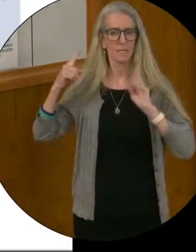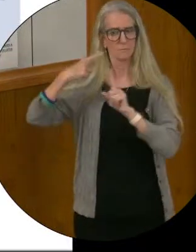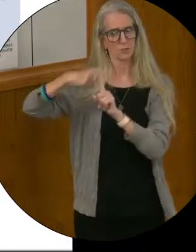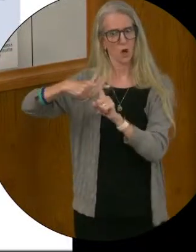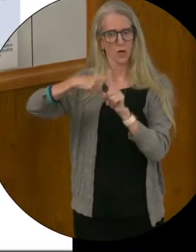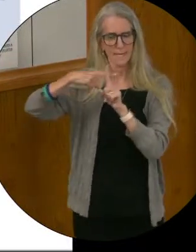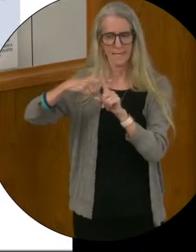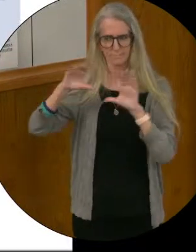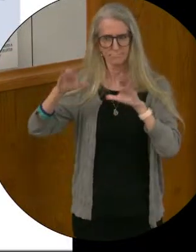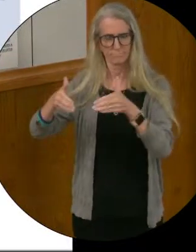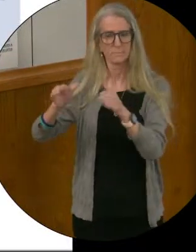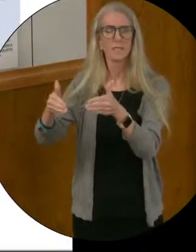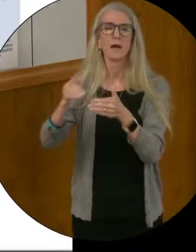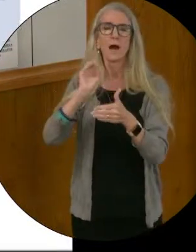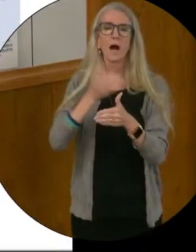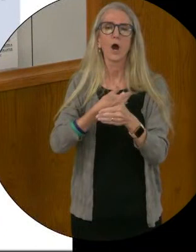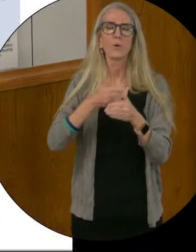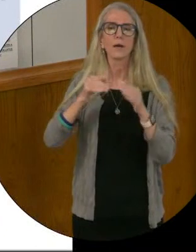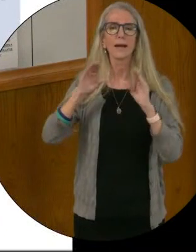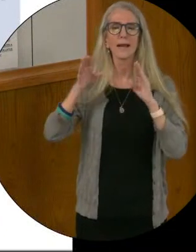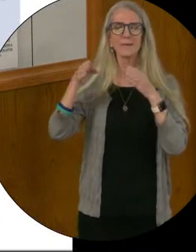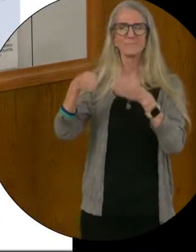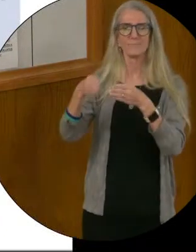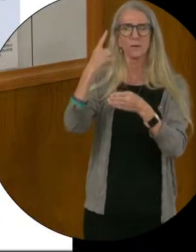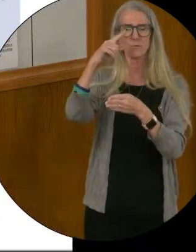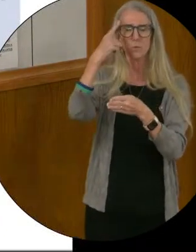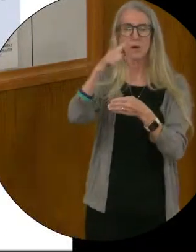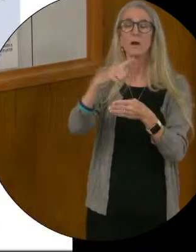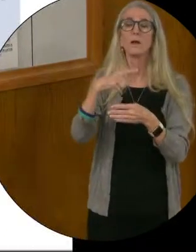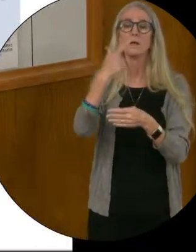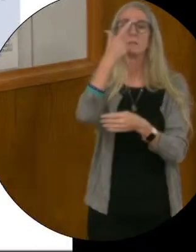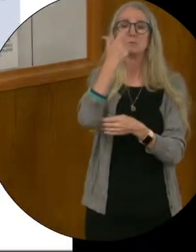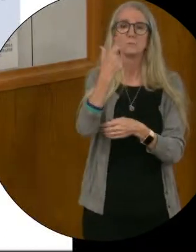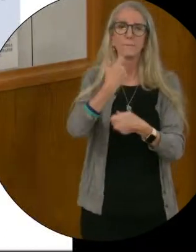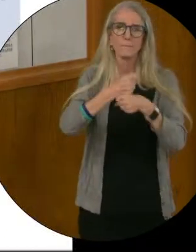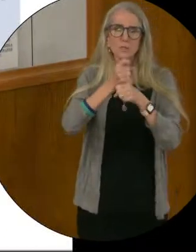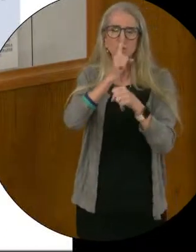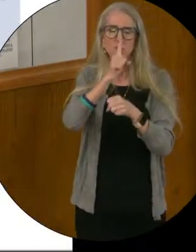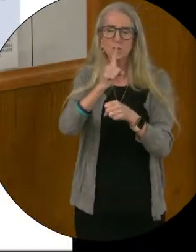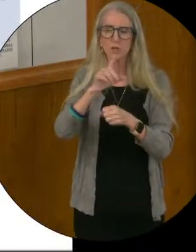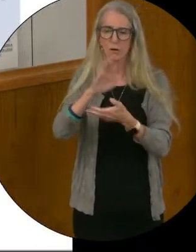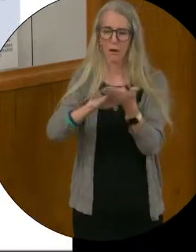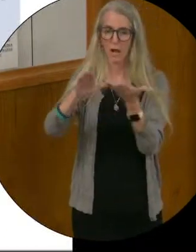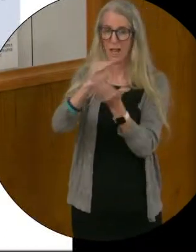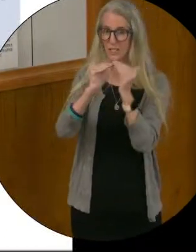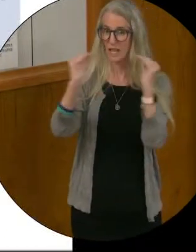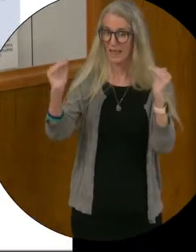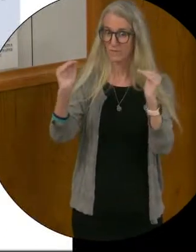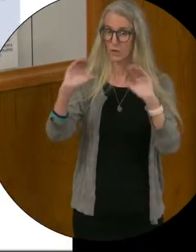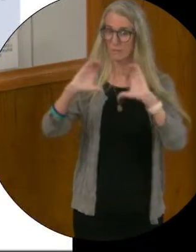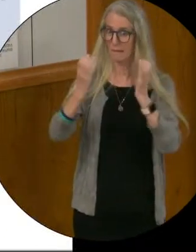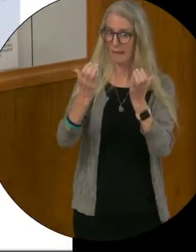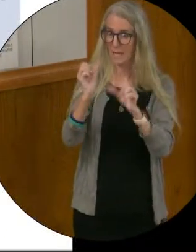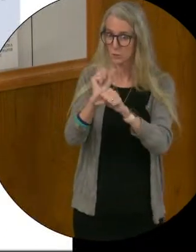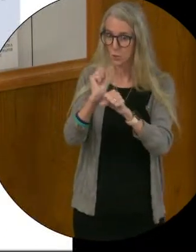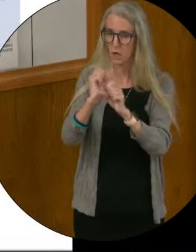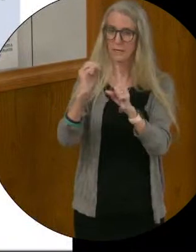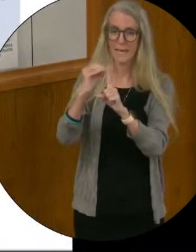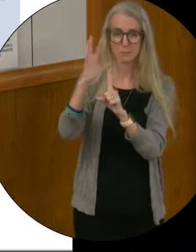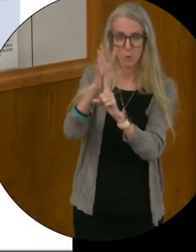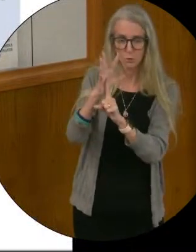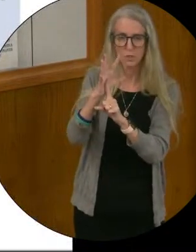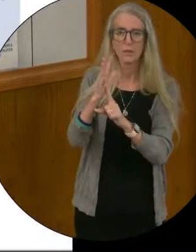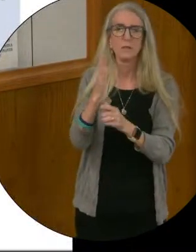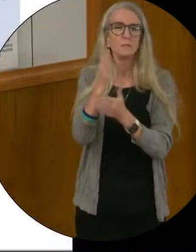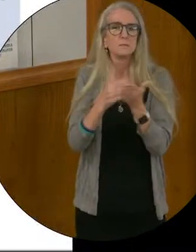our end goal is to make sure that with that exposure to that college-level coursework, so we're trying to target those students that just have never